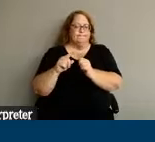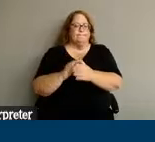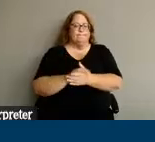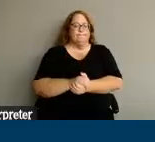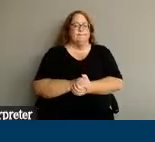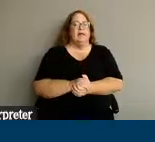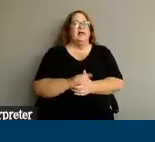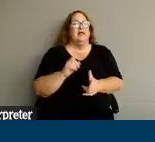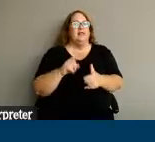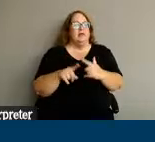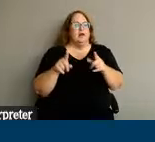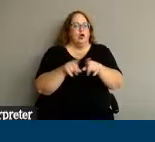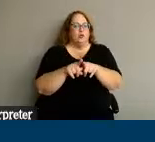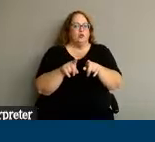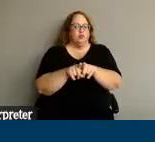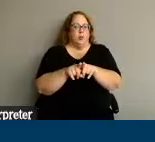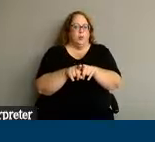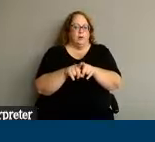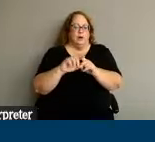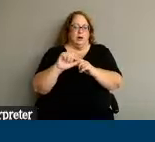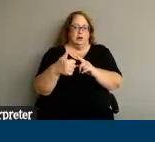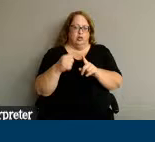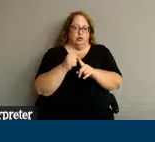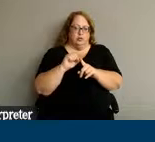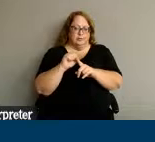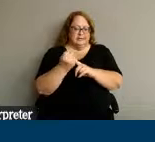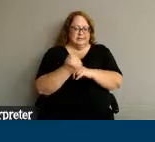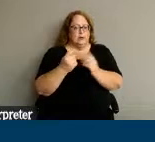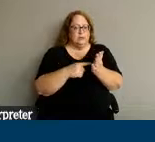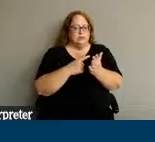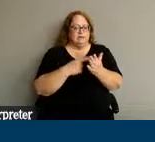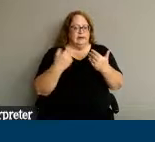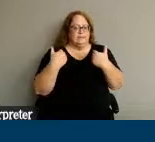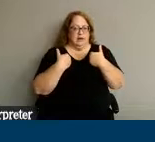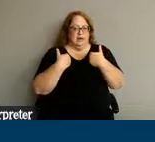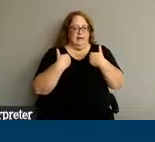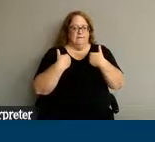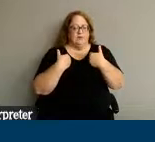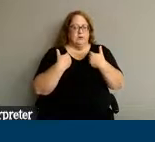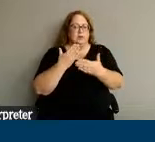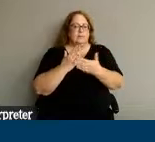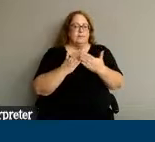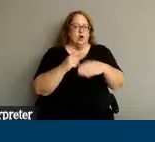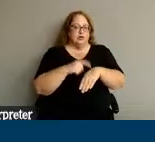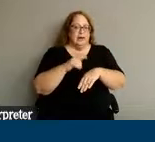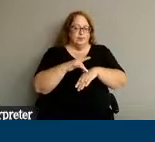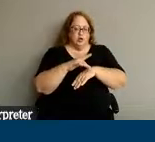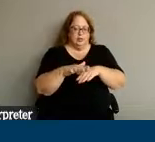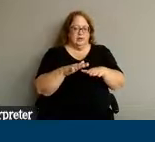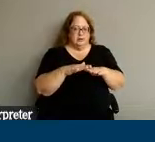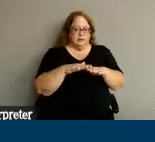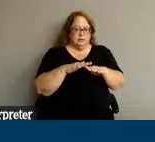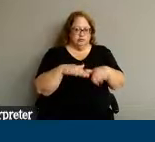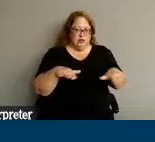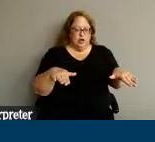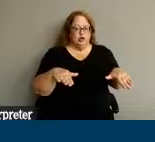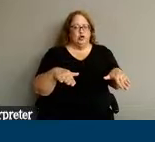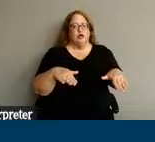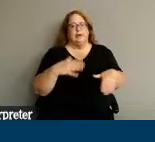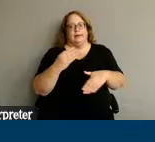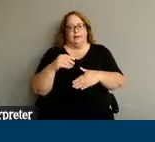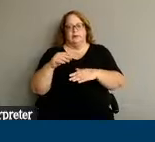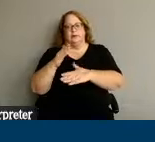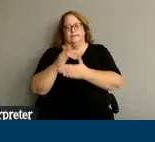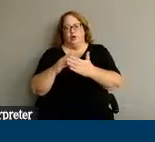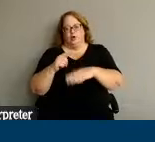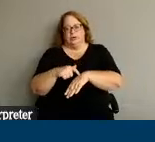that setting. And then also another setting that we sometimes will have is the part-time early childhood special